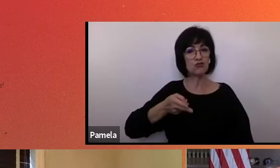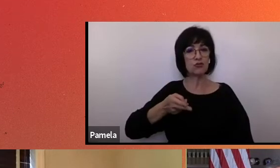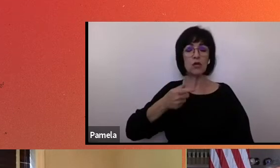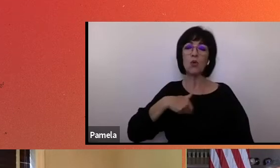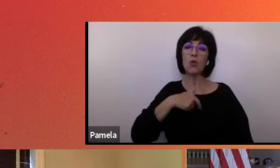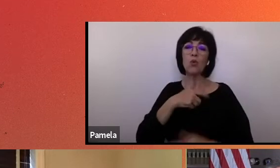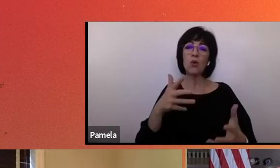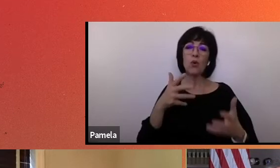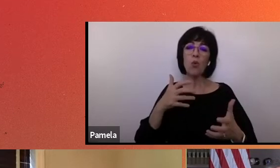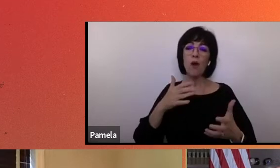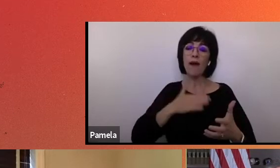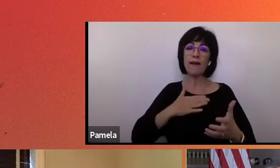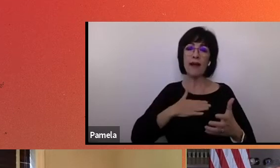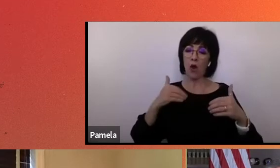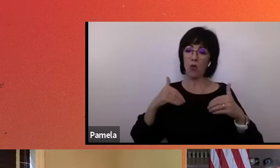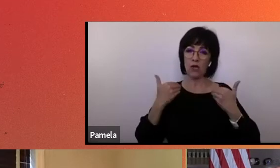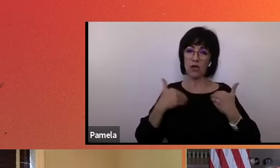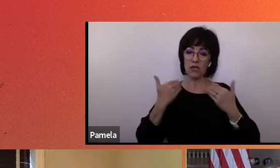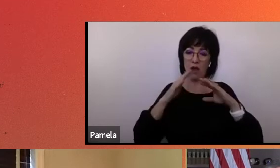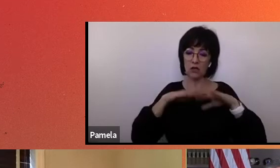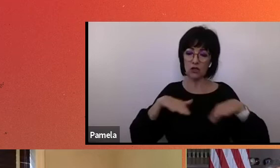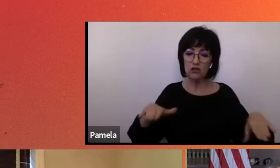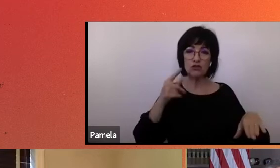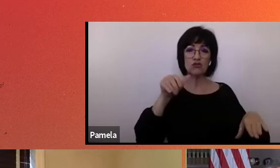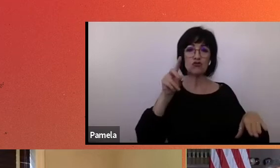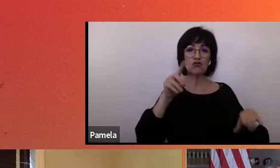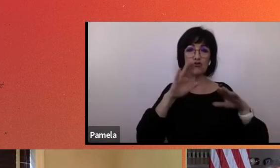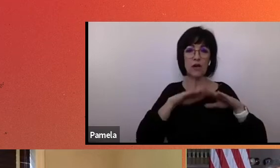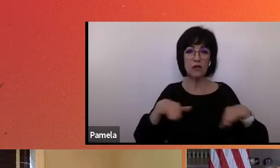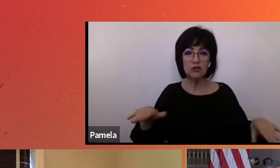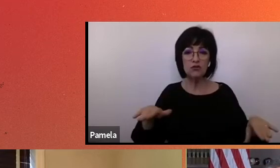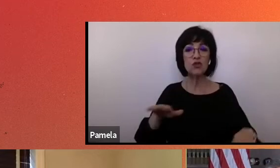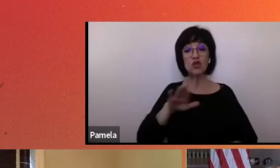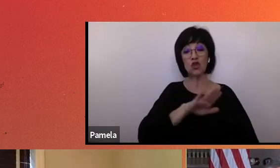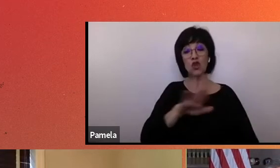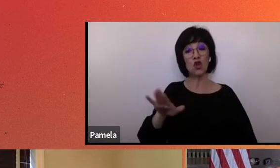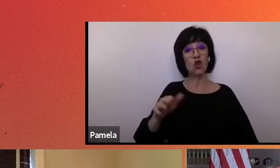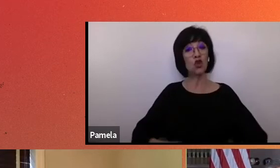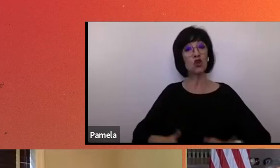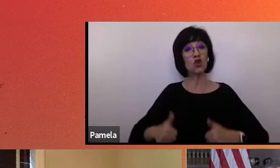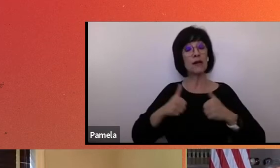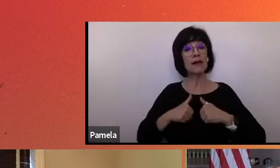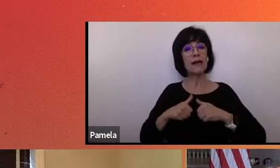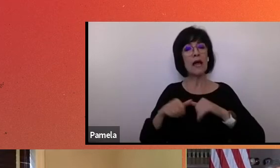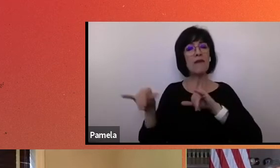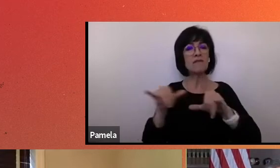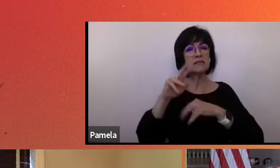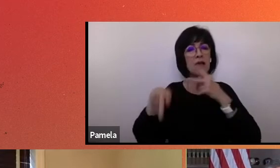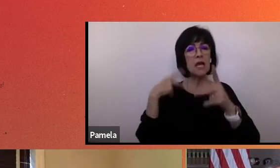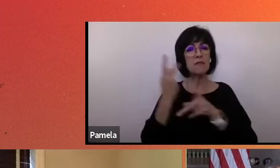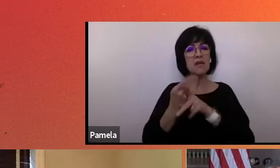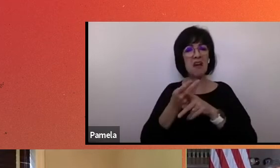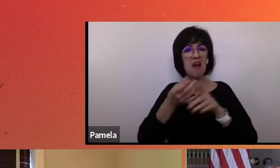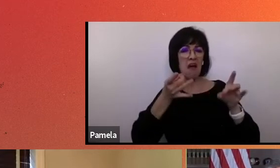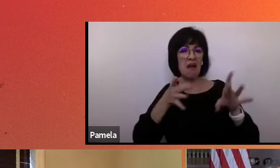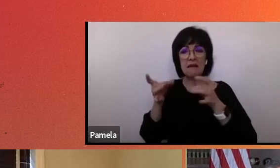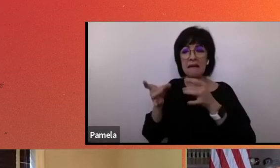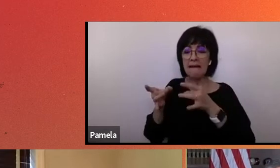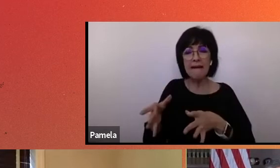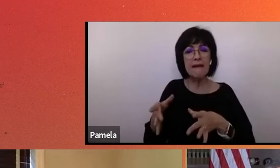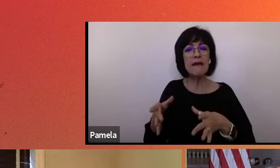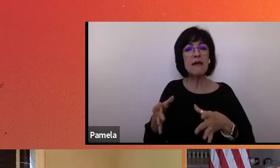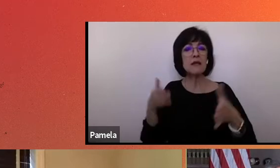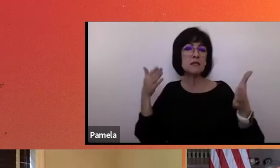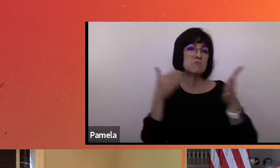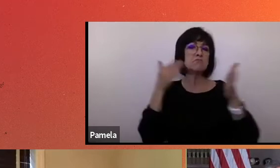so forth is a viable history that does not have the same kind of hatred and the lack